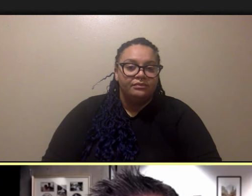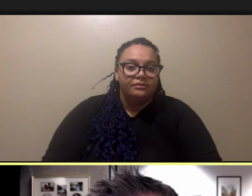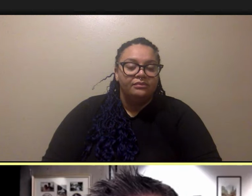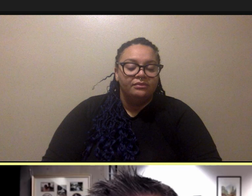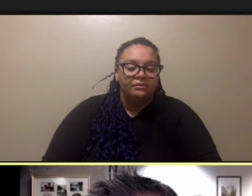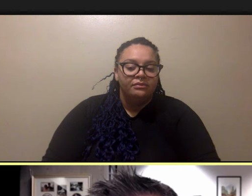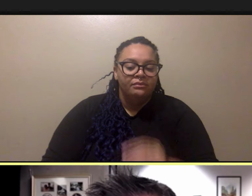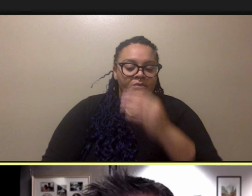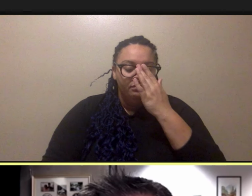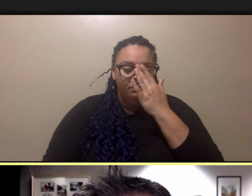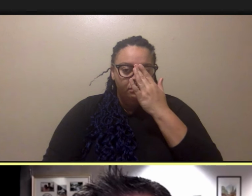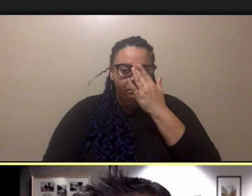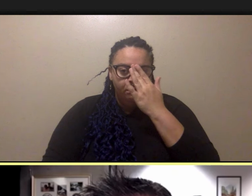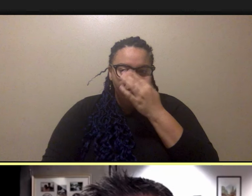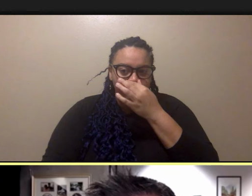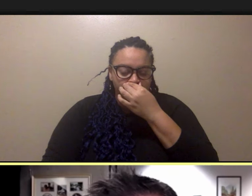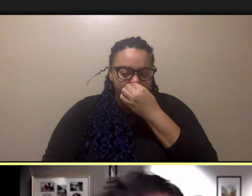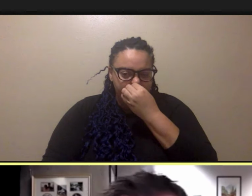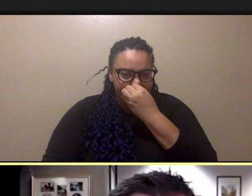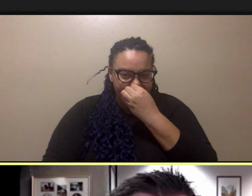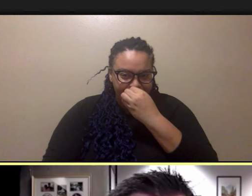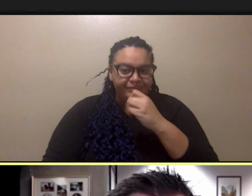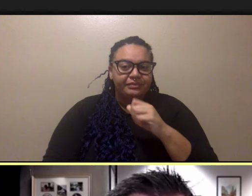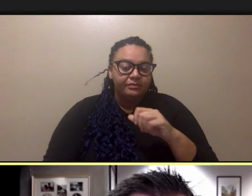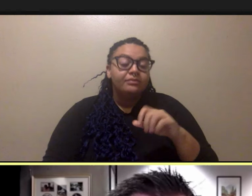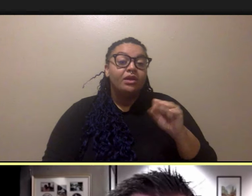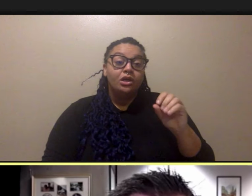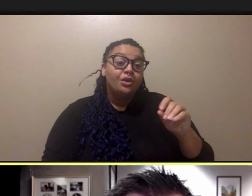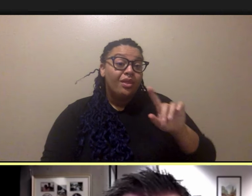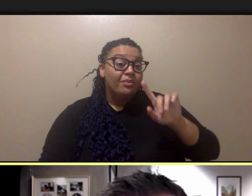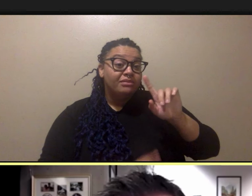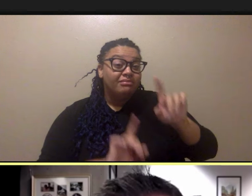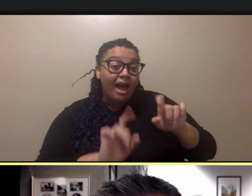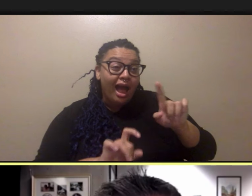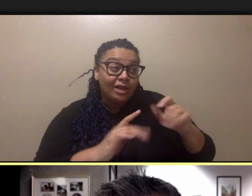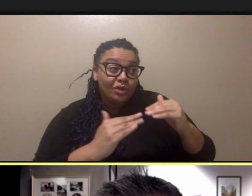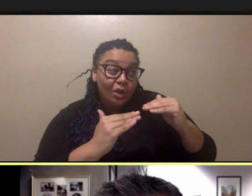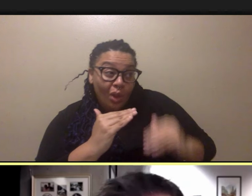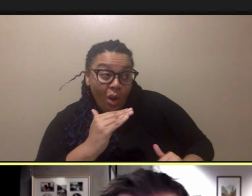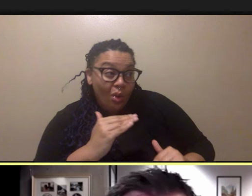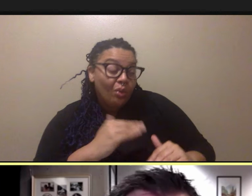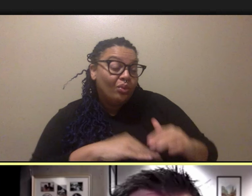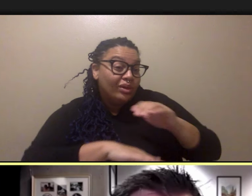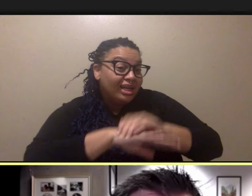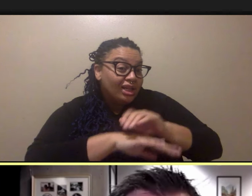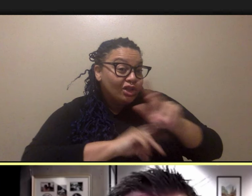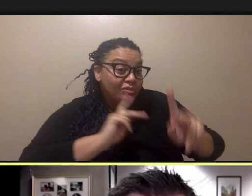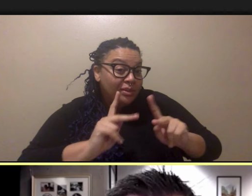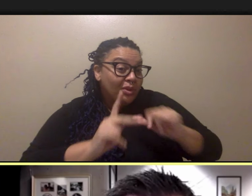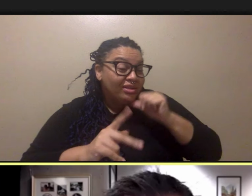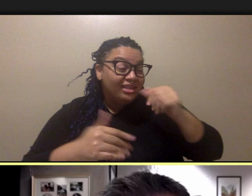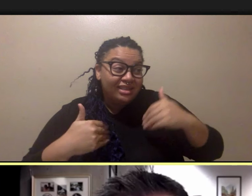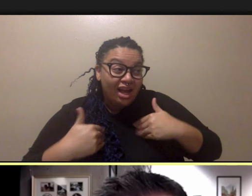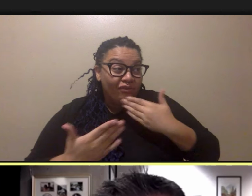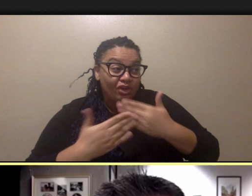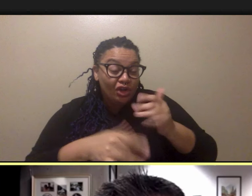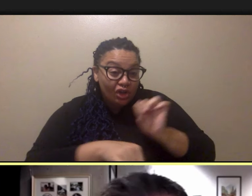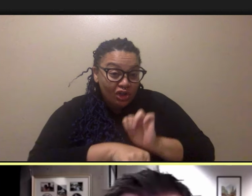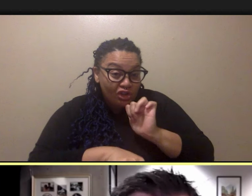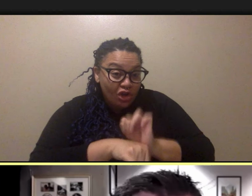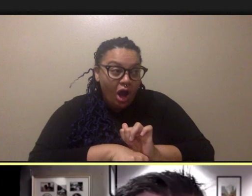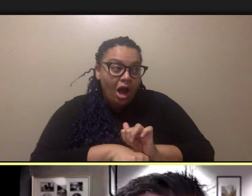they would entice mostly young English working class people who didn't really have steady jobs and who were crowding